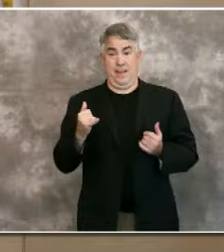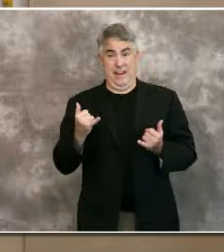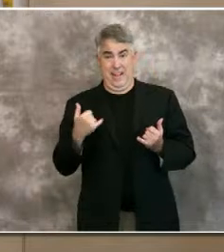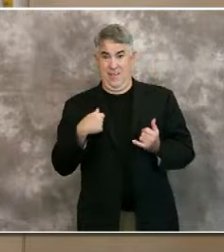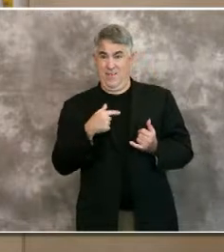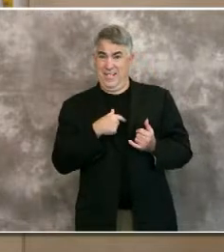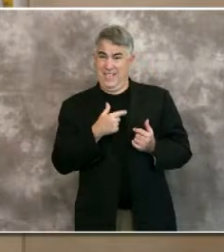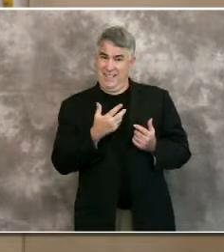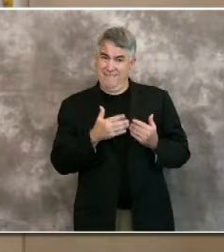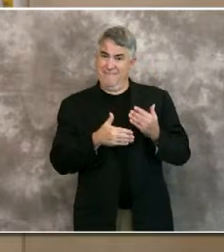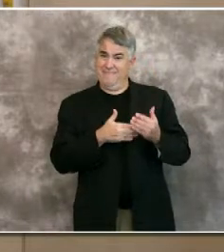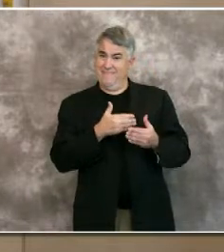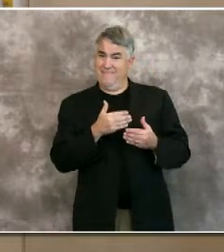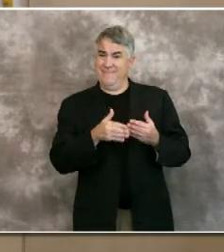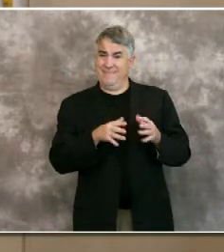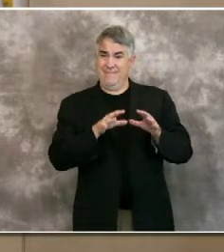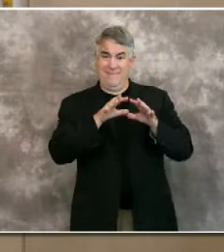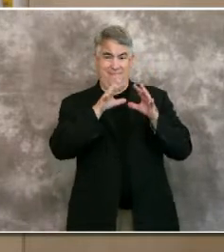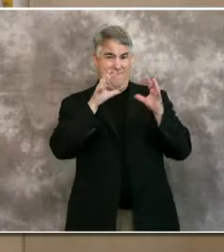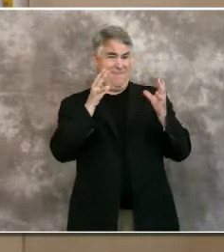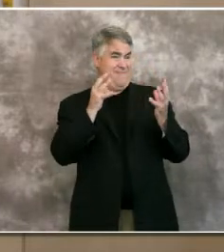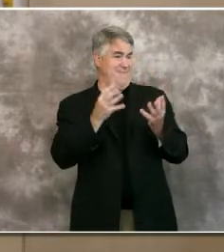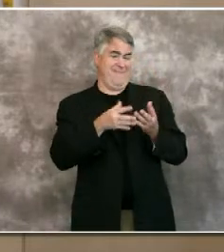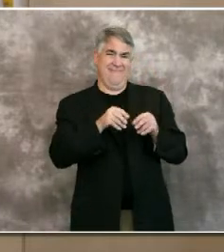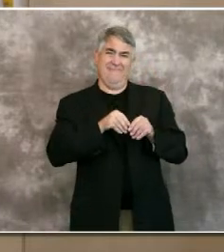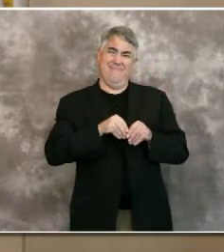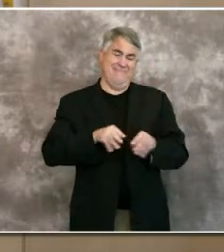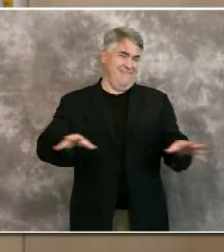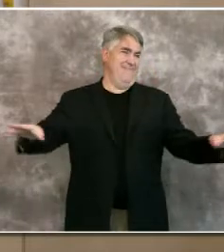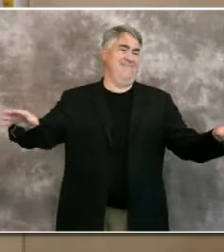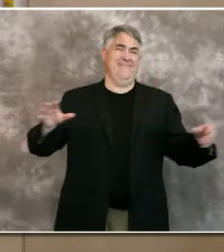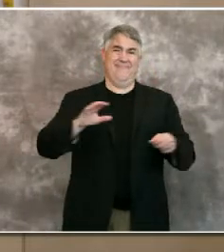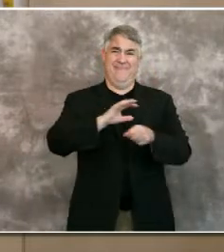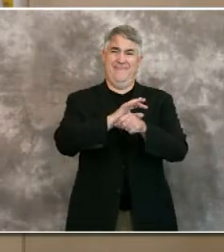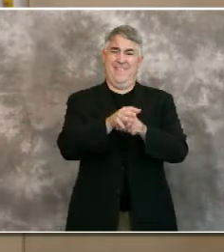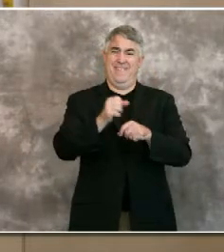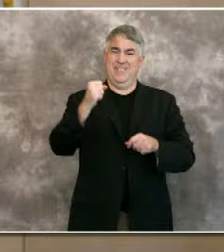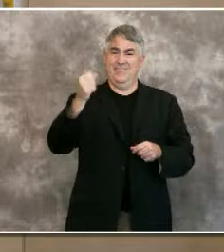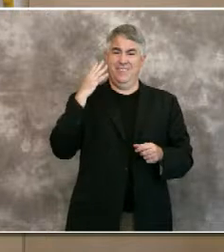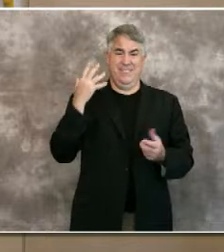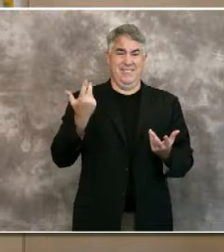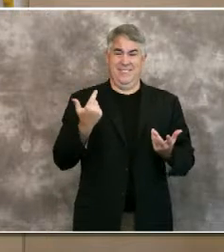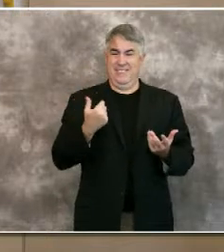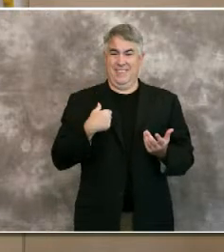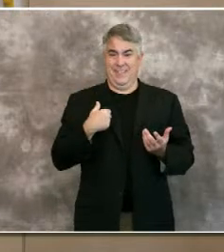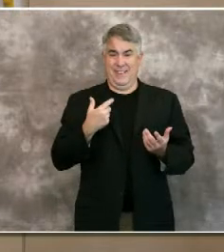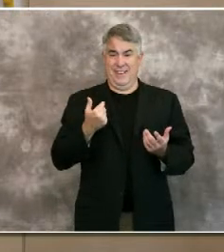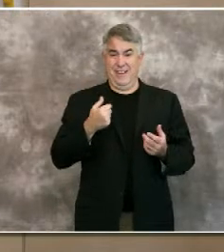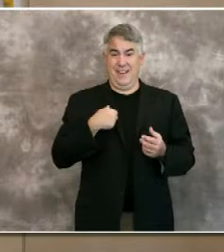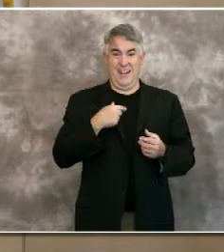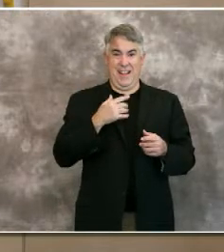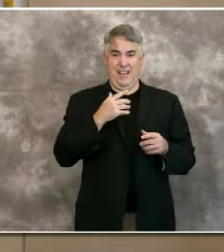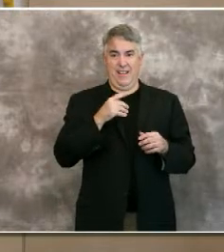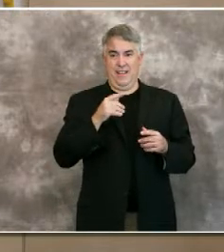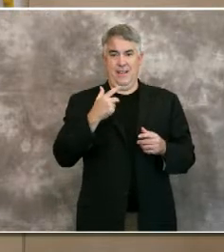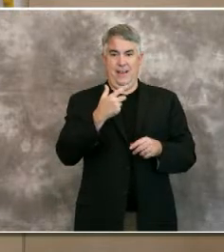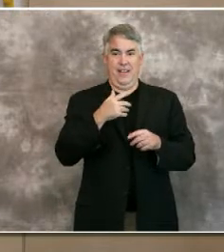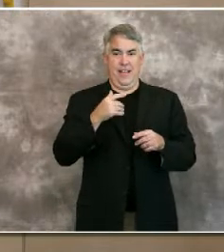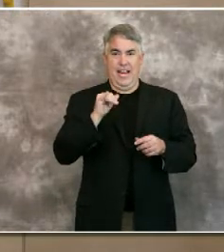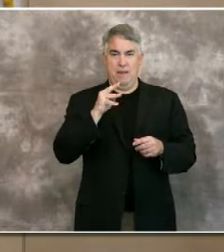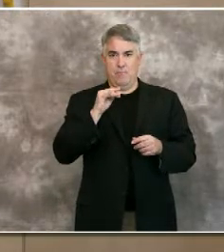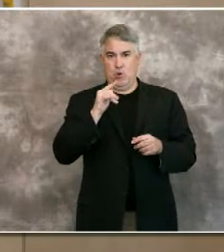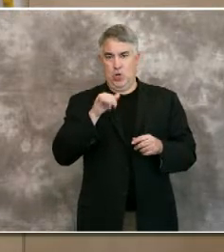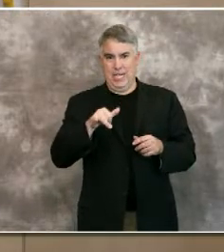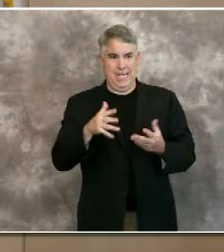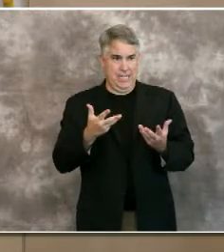a pandemic. Until we have herd immunity, which means that there is anywhere from 70,